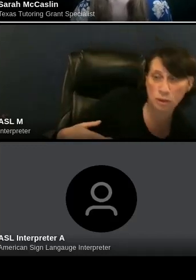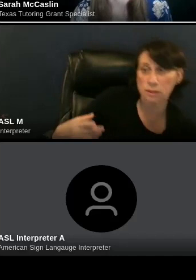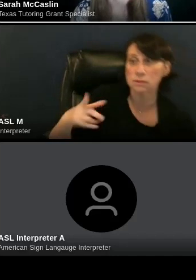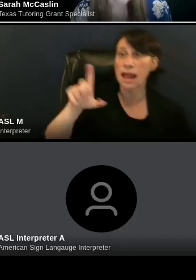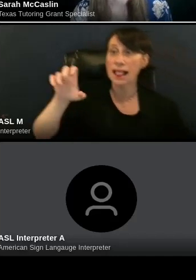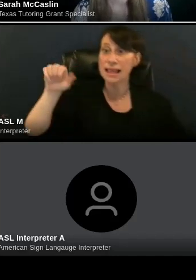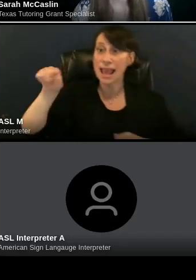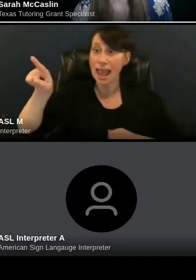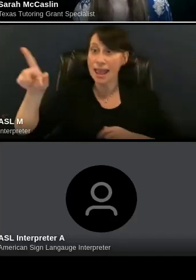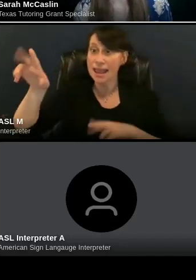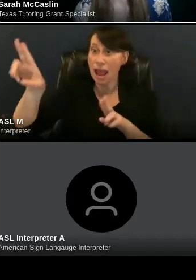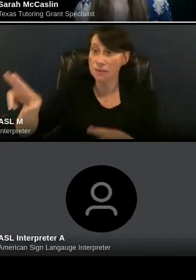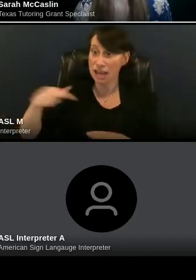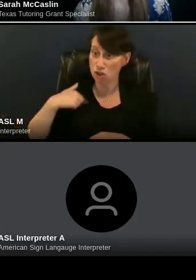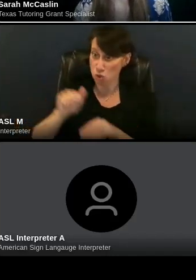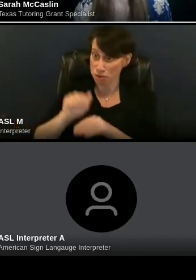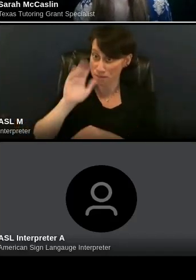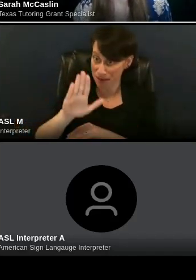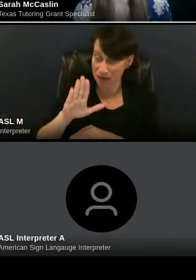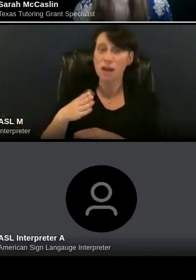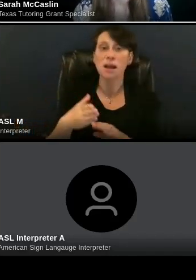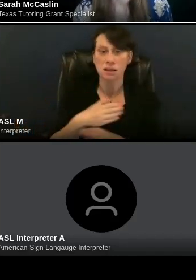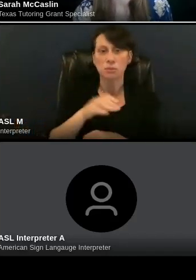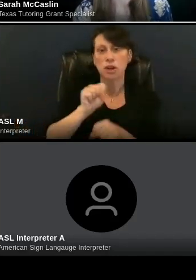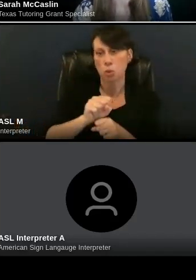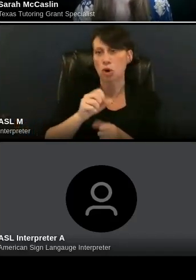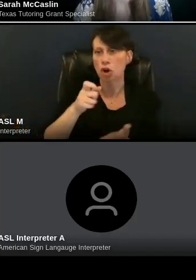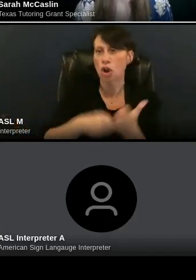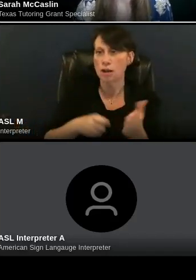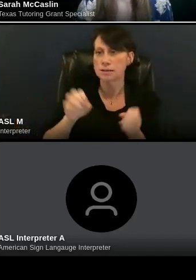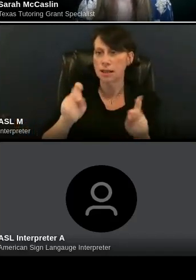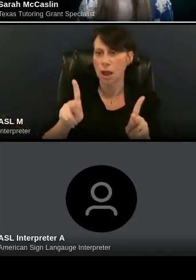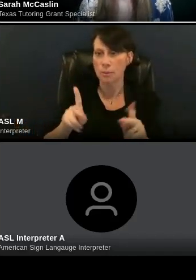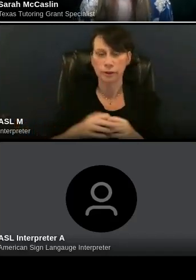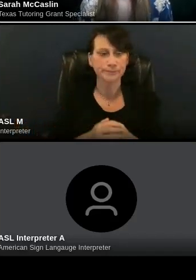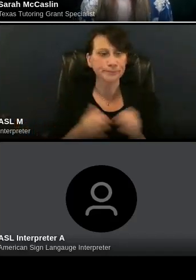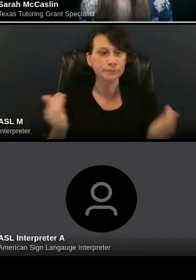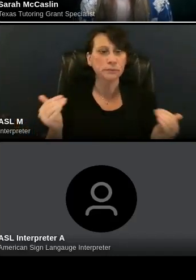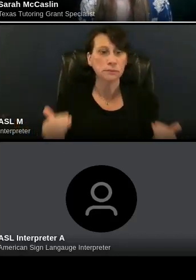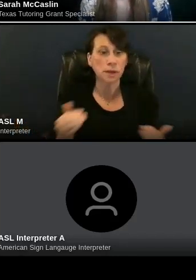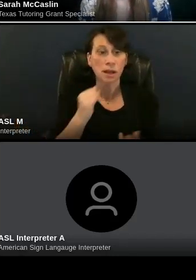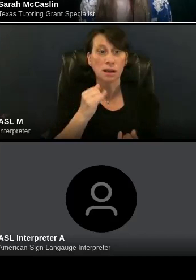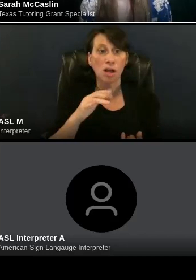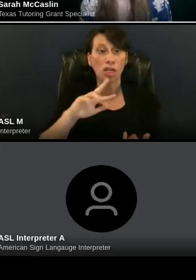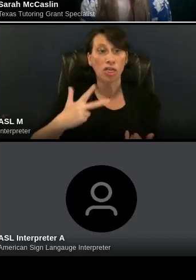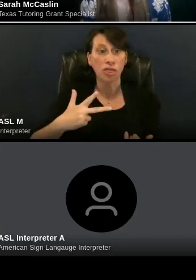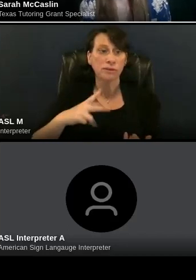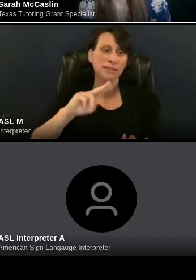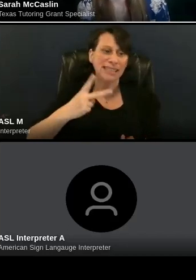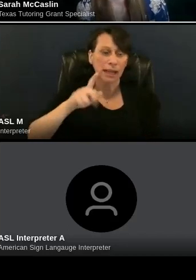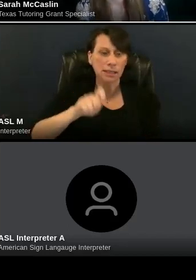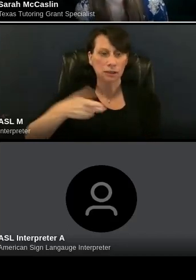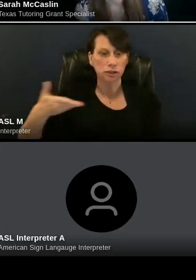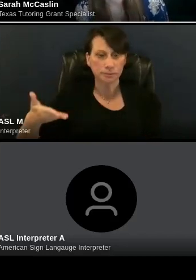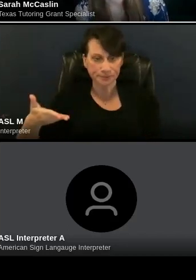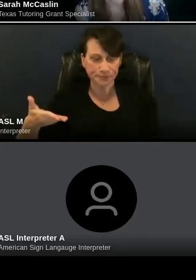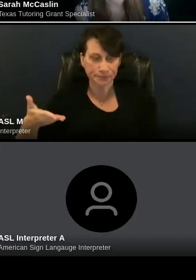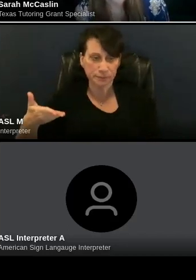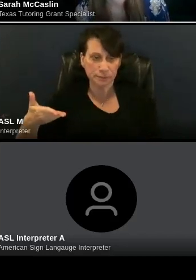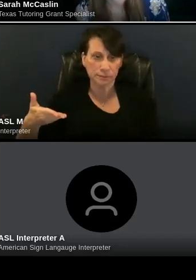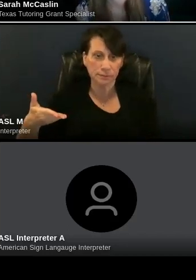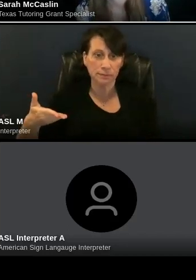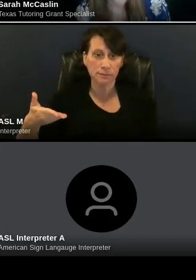your application, then pre-award costs are allowable. The final expenditure report for this grant is due